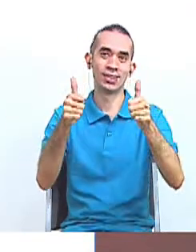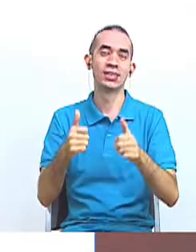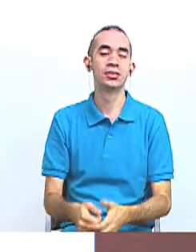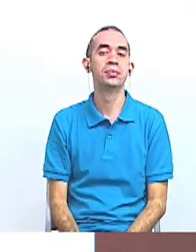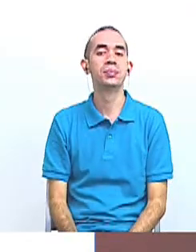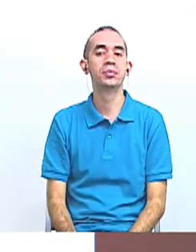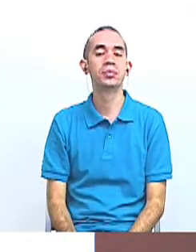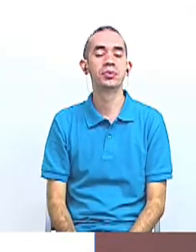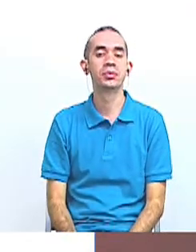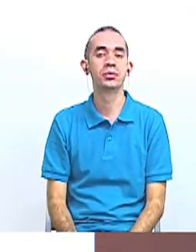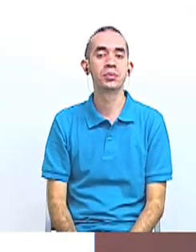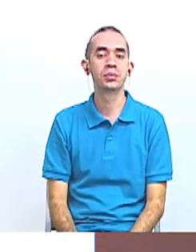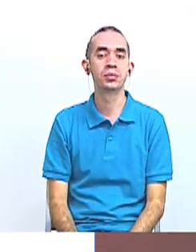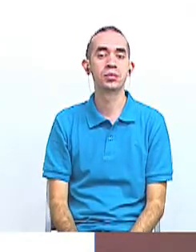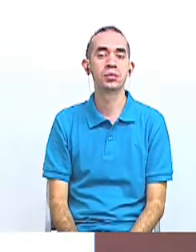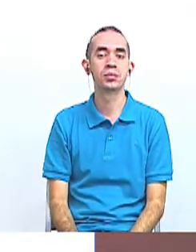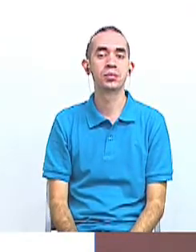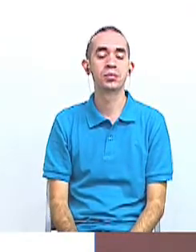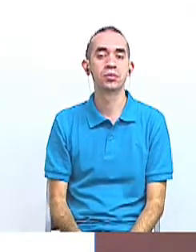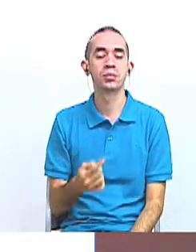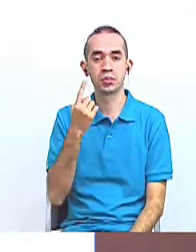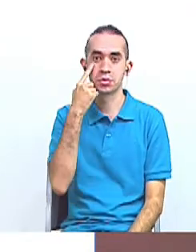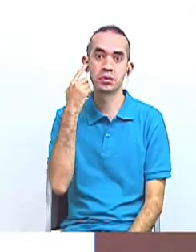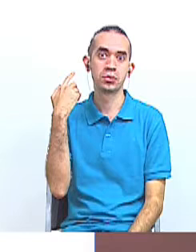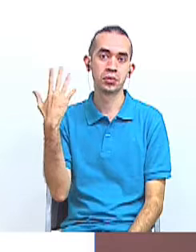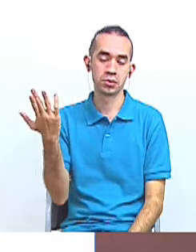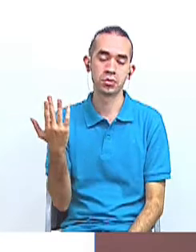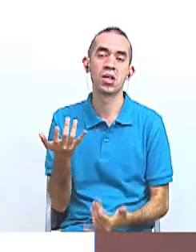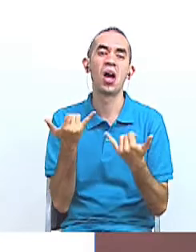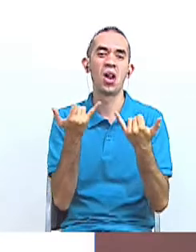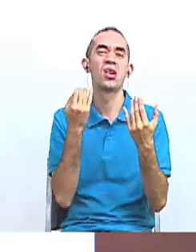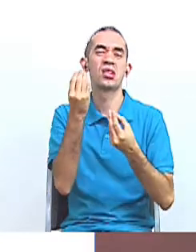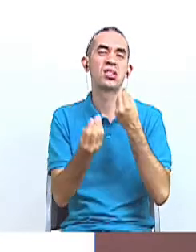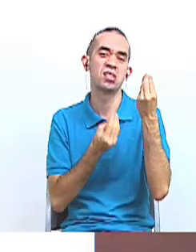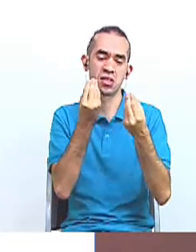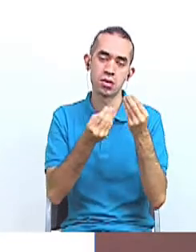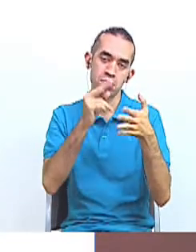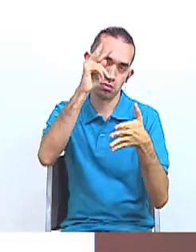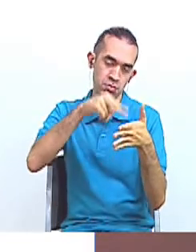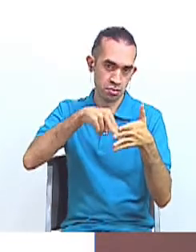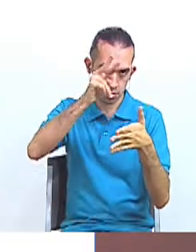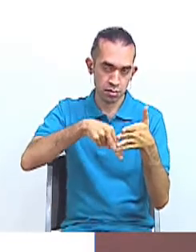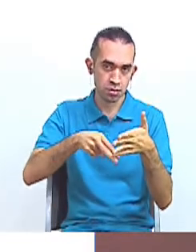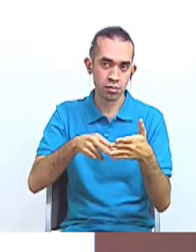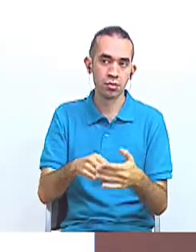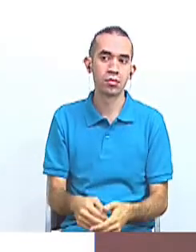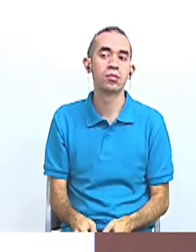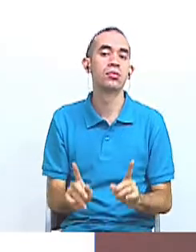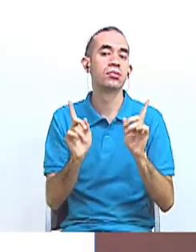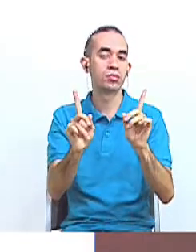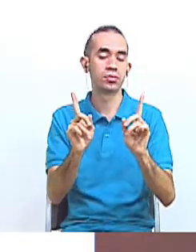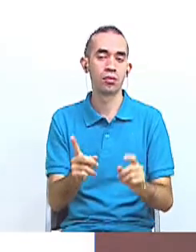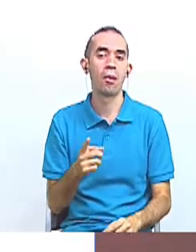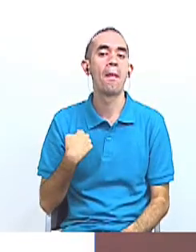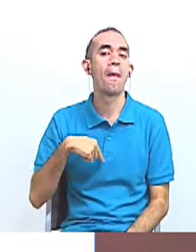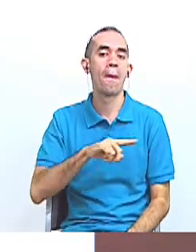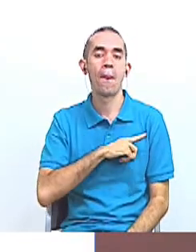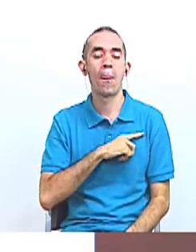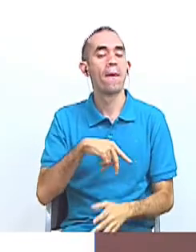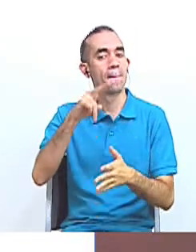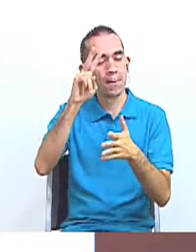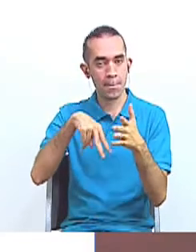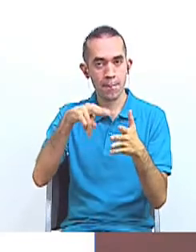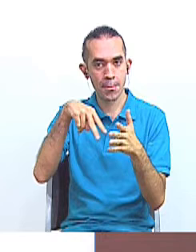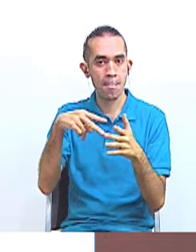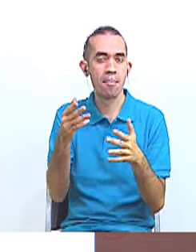Okay? So now we are going to be doing some reading. But in this case, we're going to read